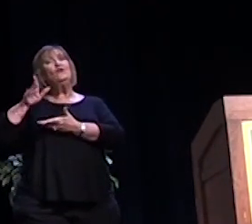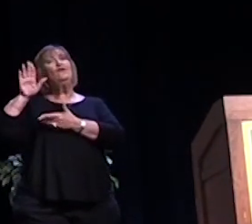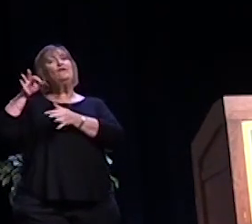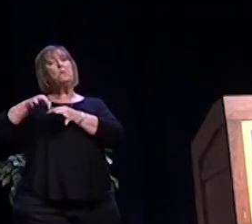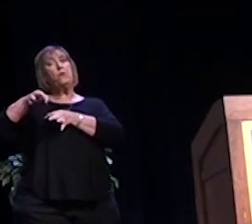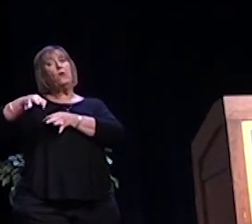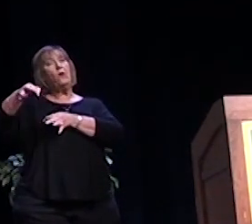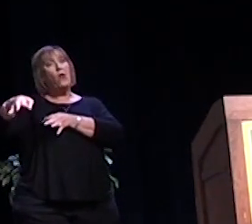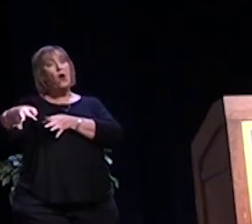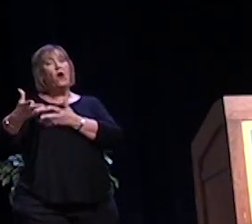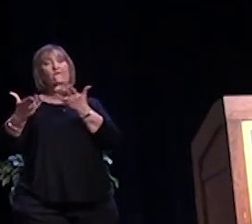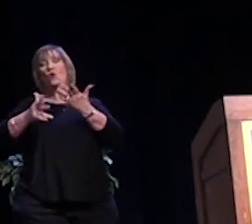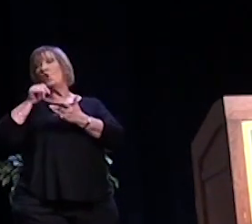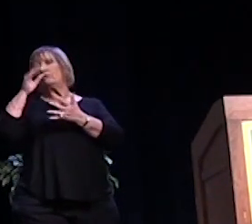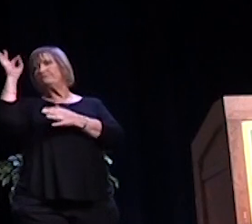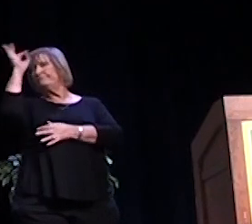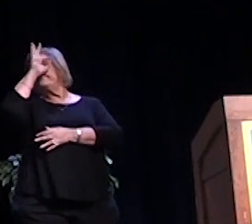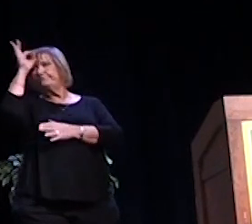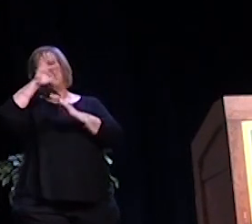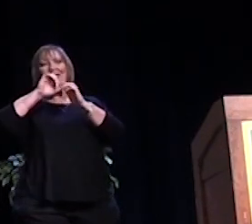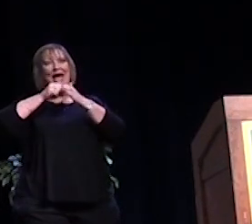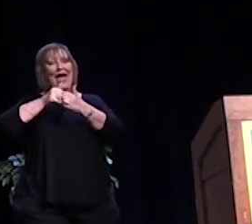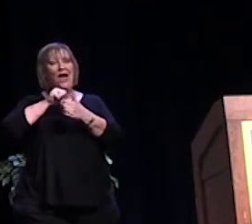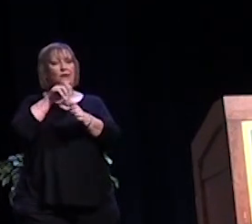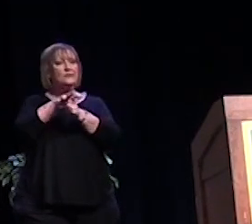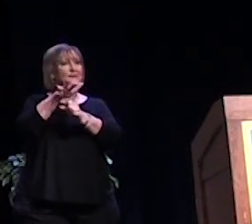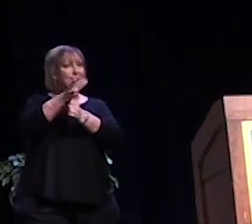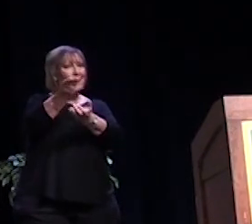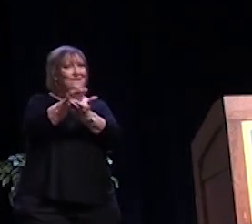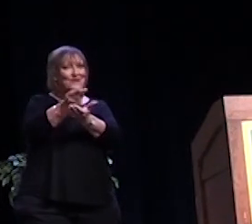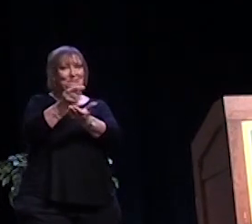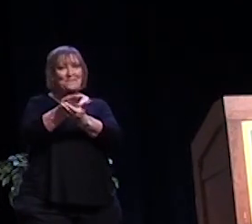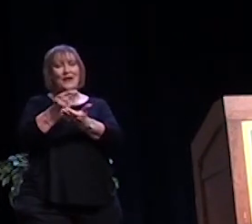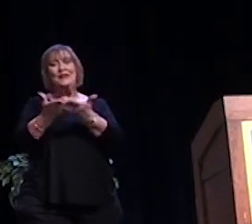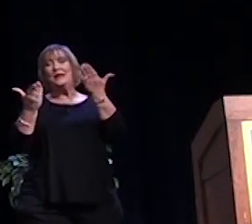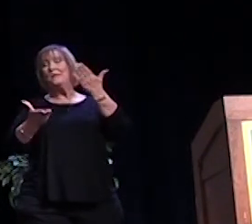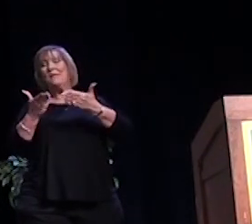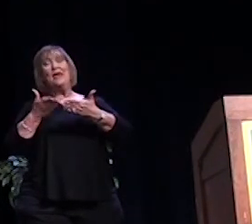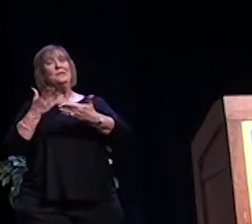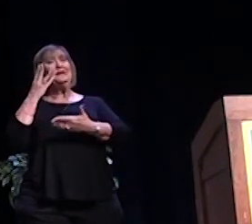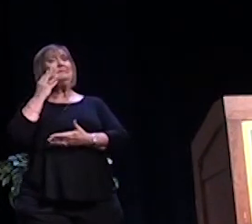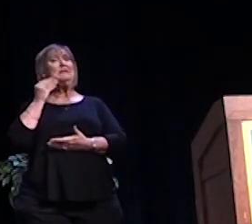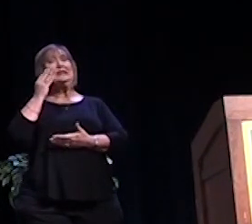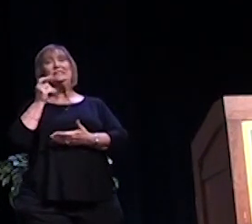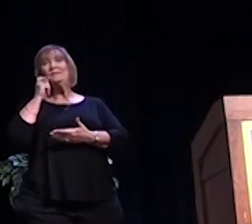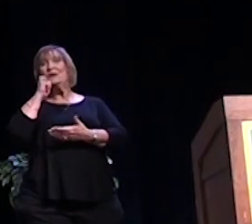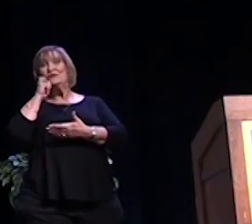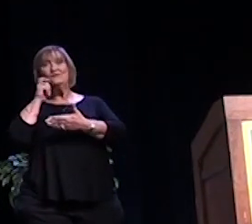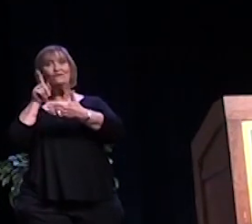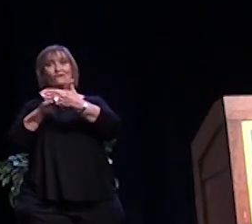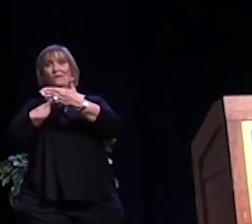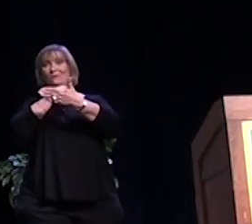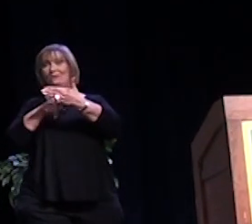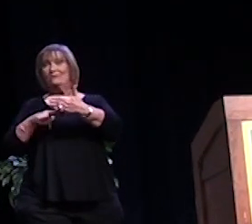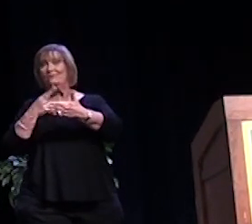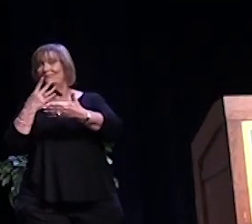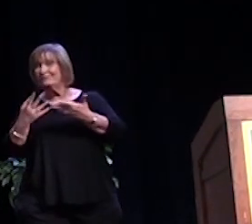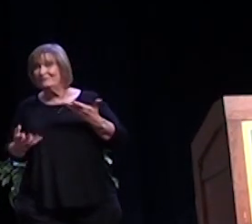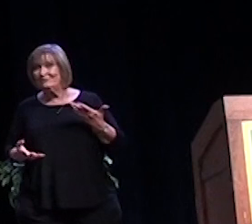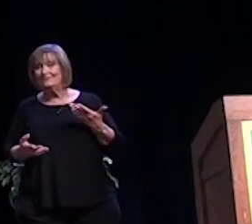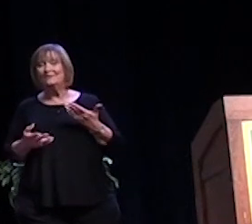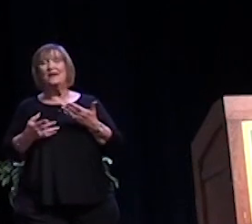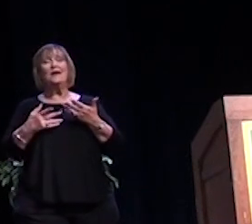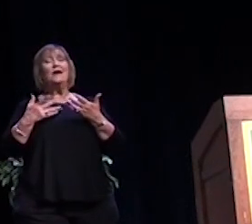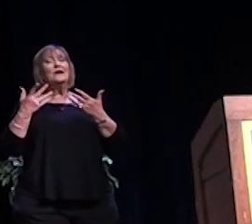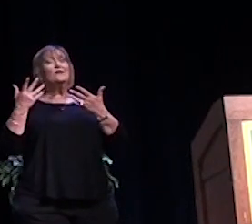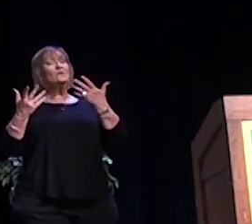access, for lack of opportunity, maybe who have been part of systemic racism and not had any opportunities in it. And so